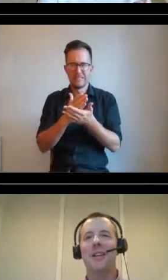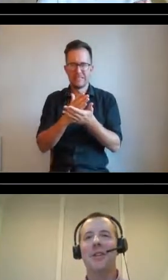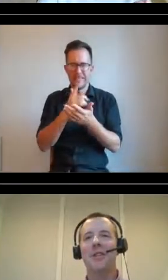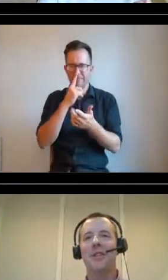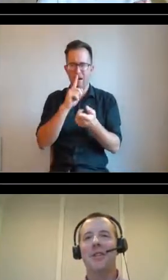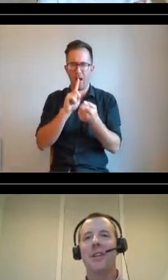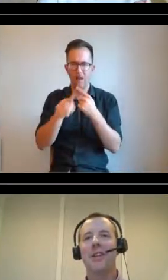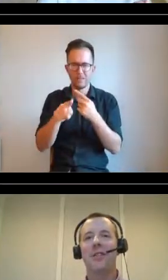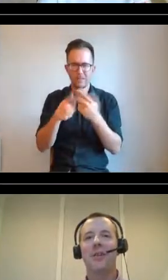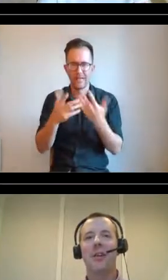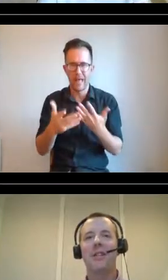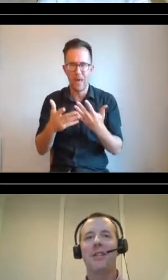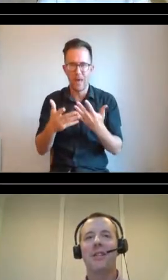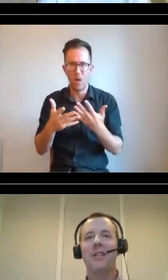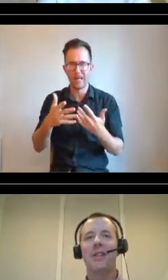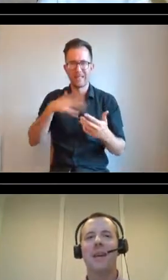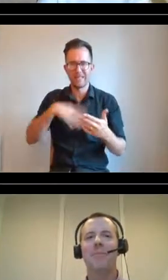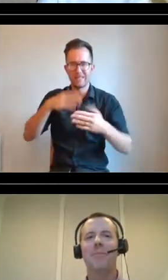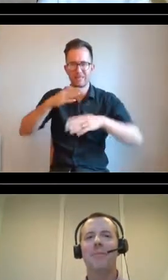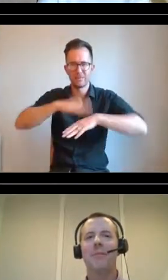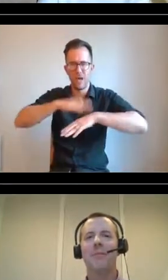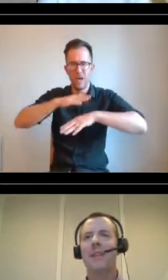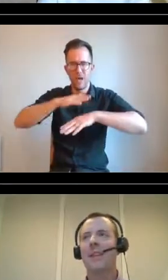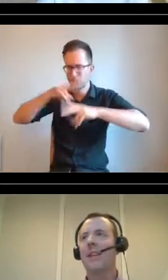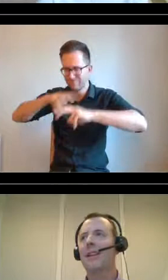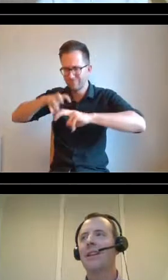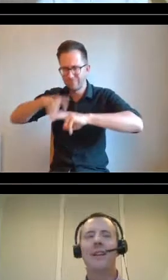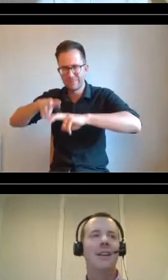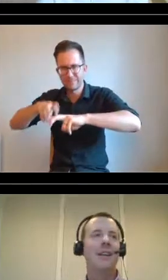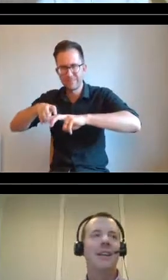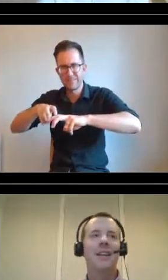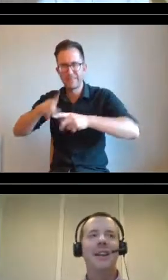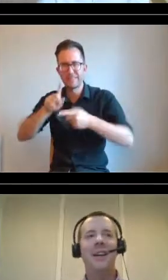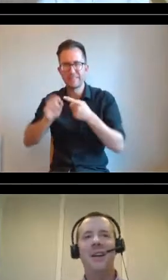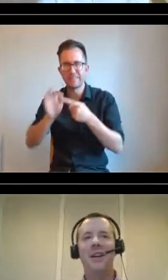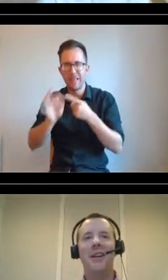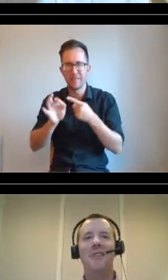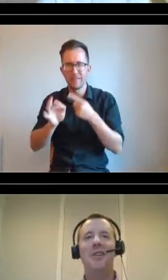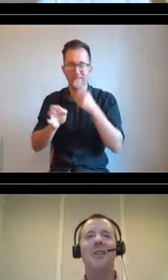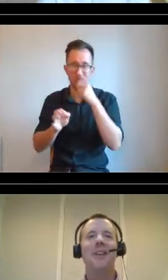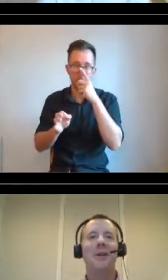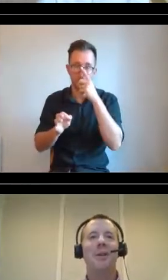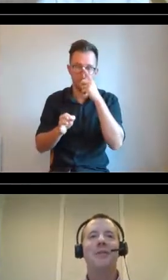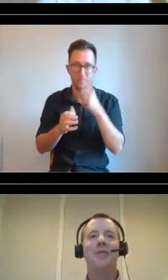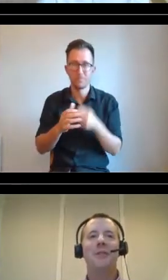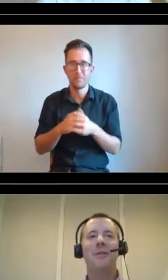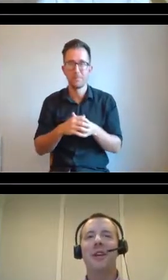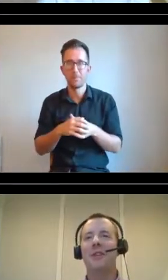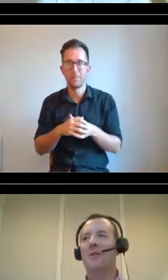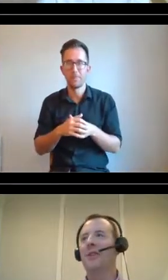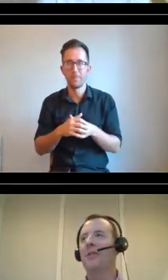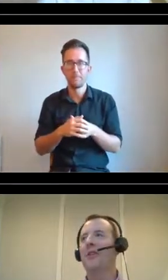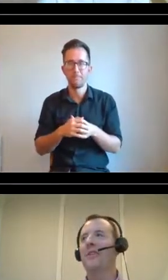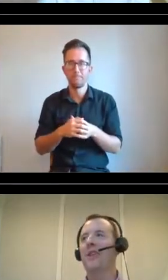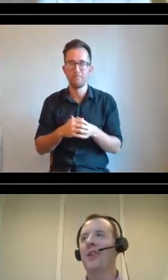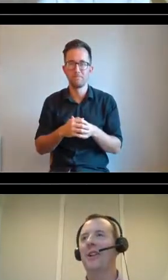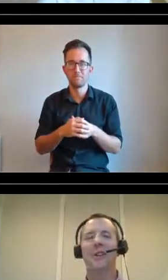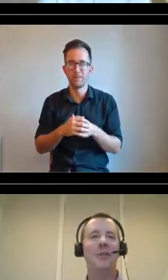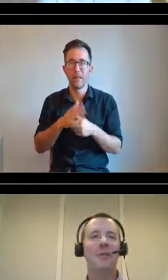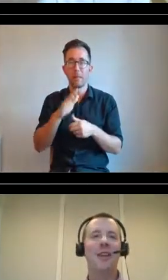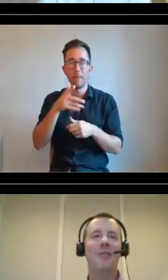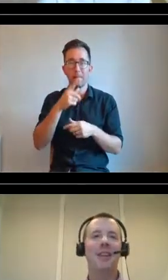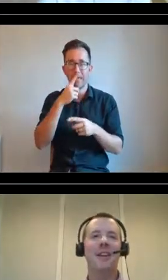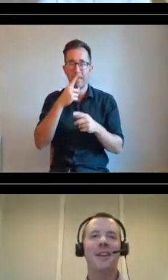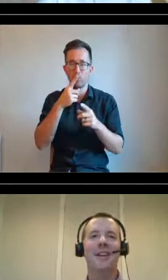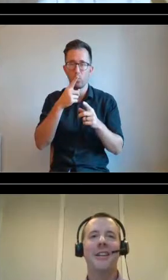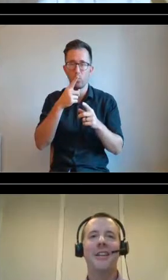that one. I'd have to look into it. Have the guide in front of you. Yeah, if we go to another question, and I